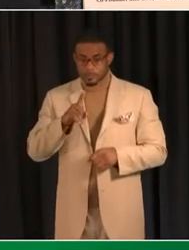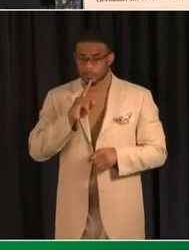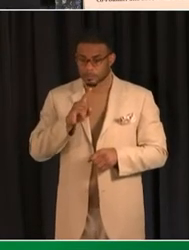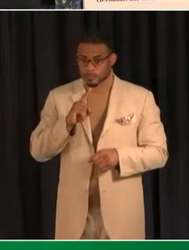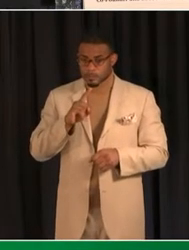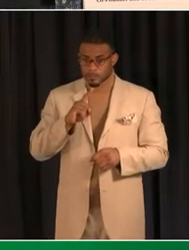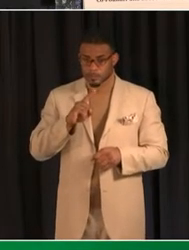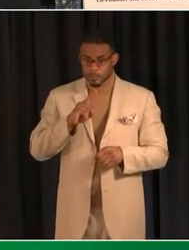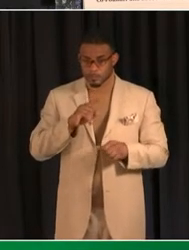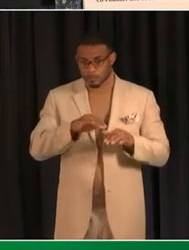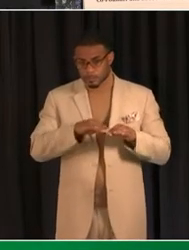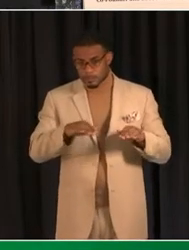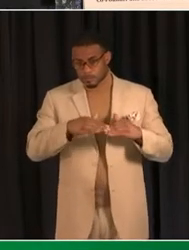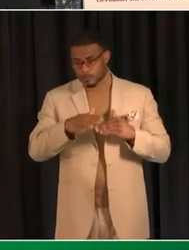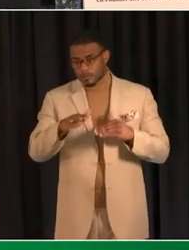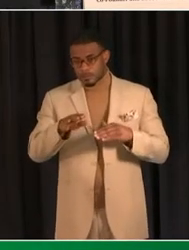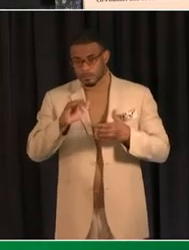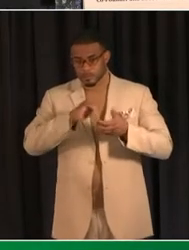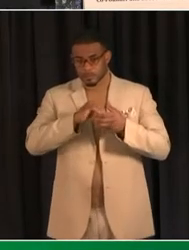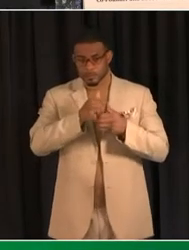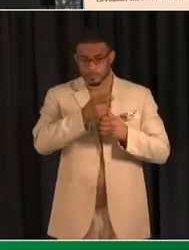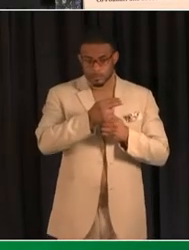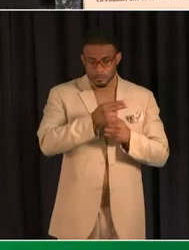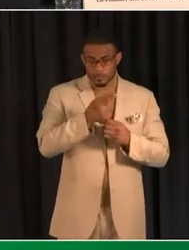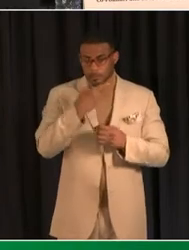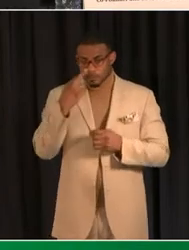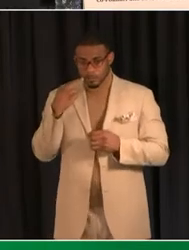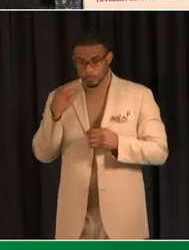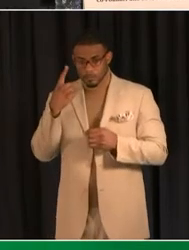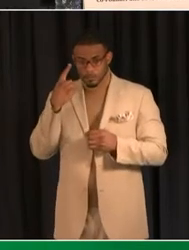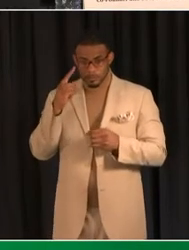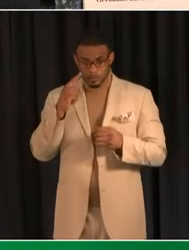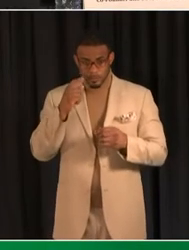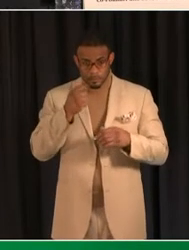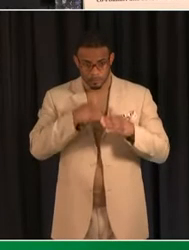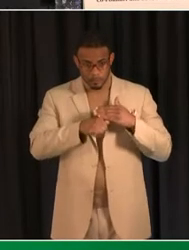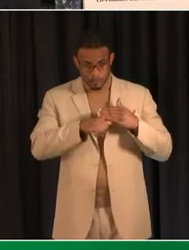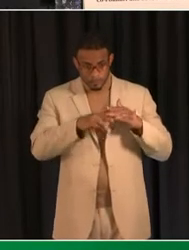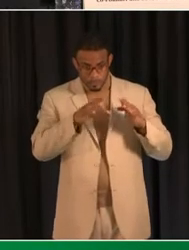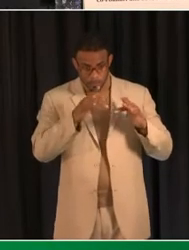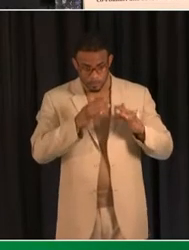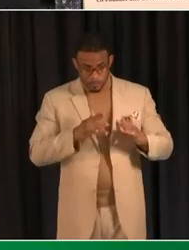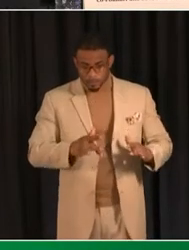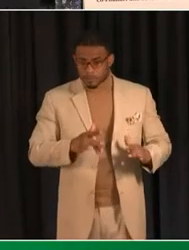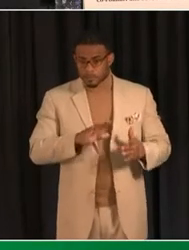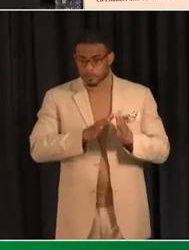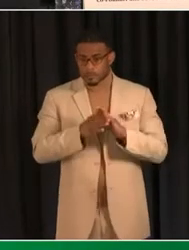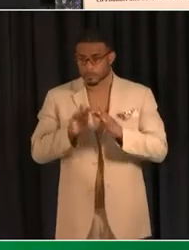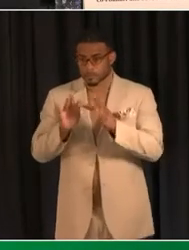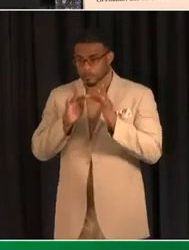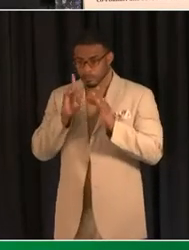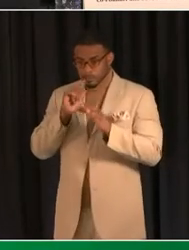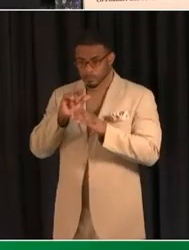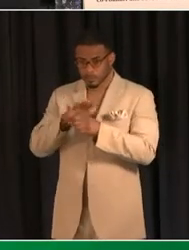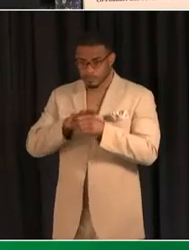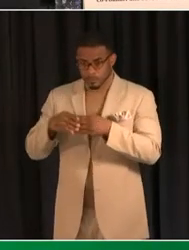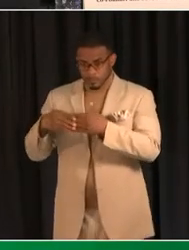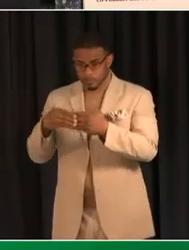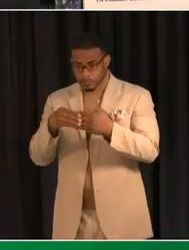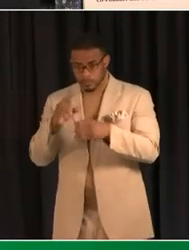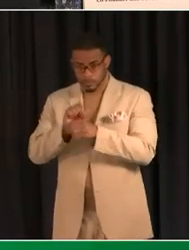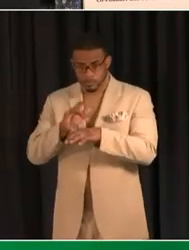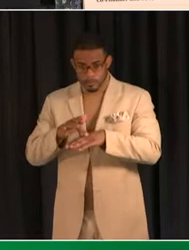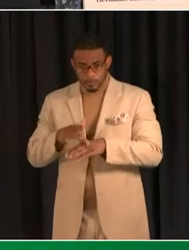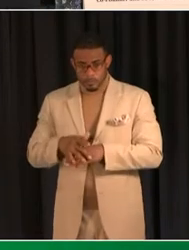Workshoe is a platform that partners with hotels and restaurants and turns their underutilized space into a network of